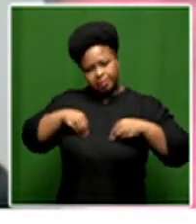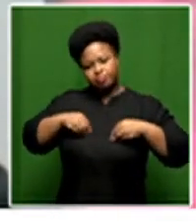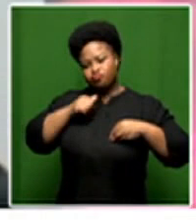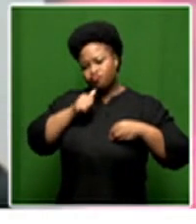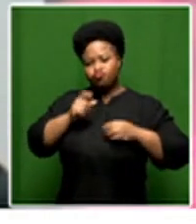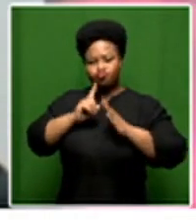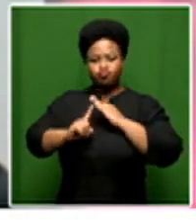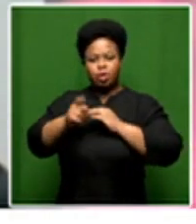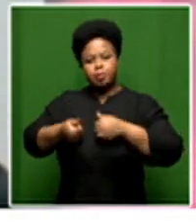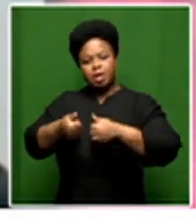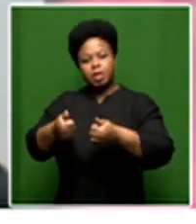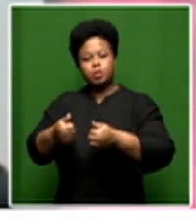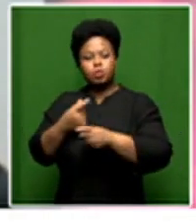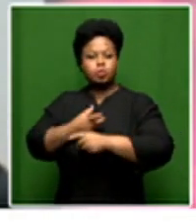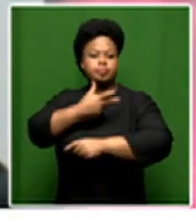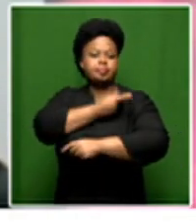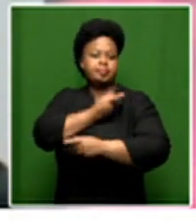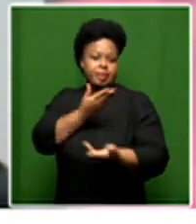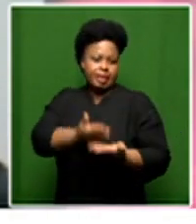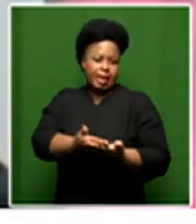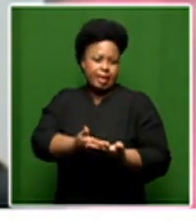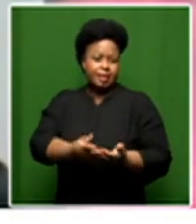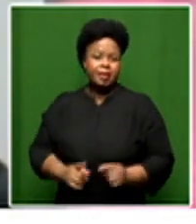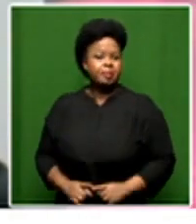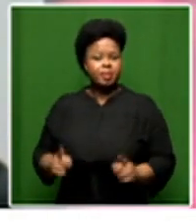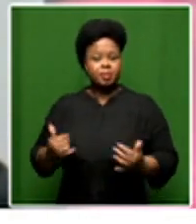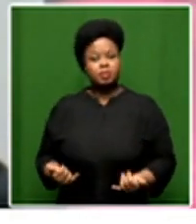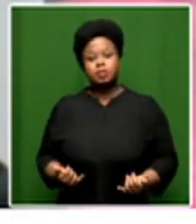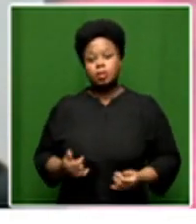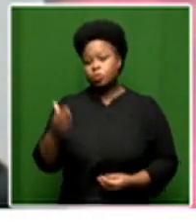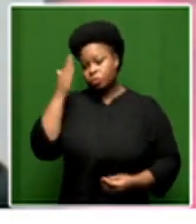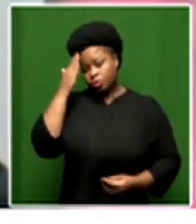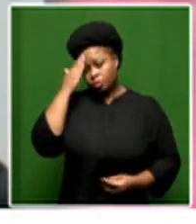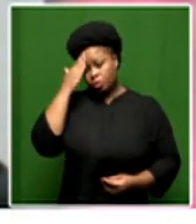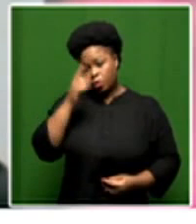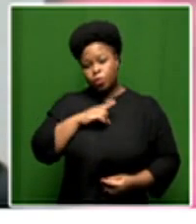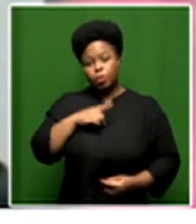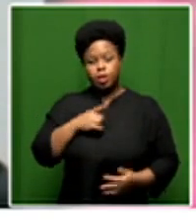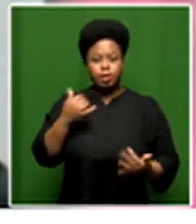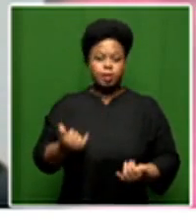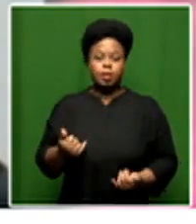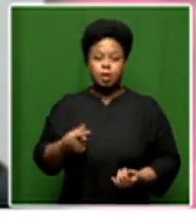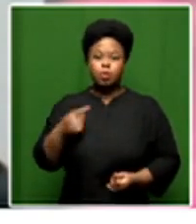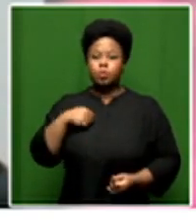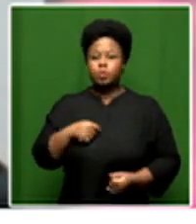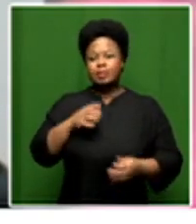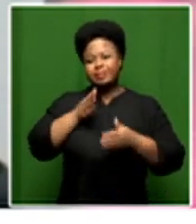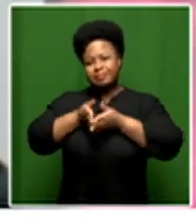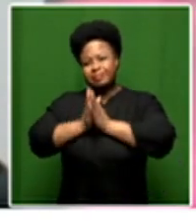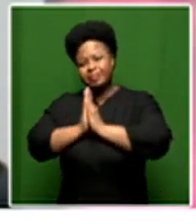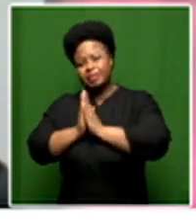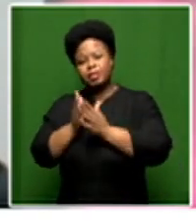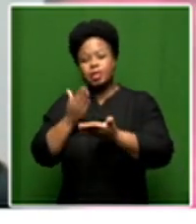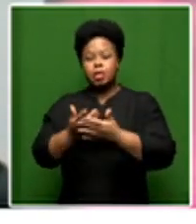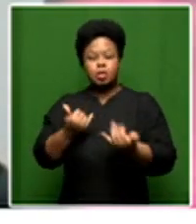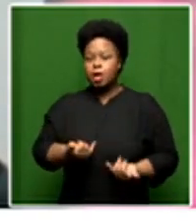forward to receive the vaccine. You know now, having been persuaded, and also there's this bomb